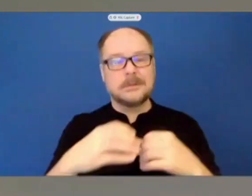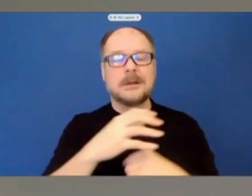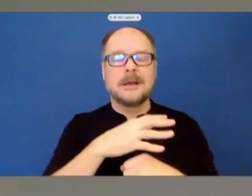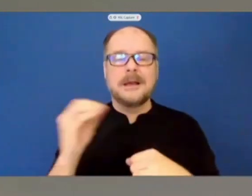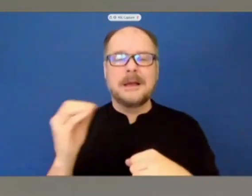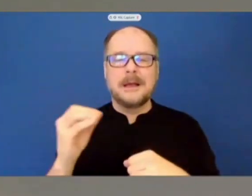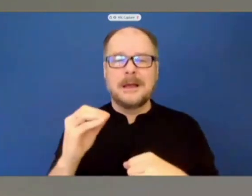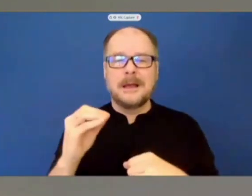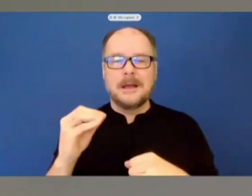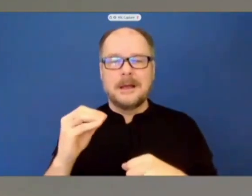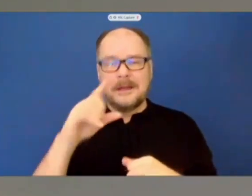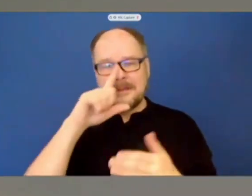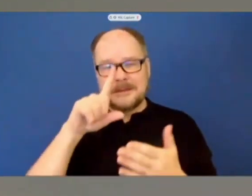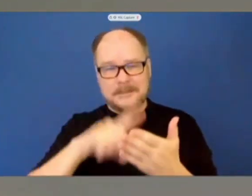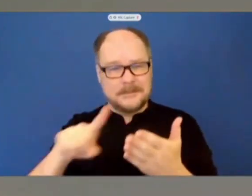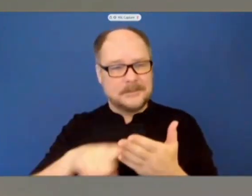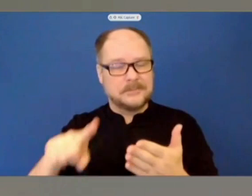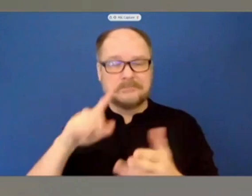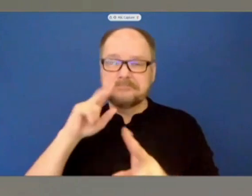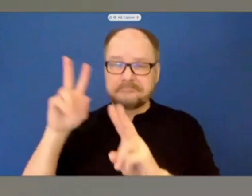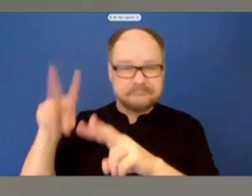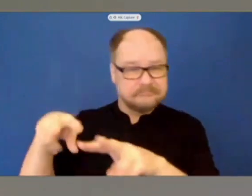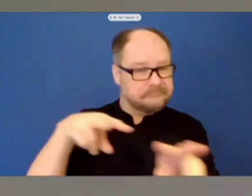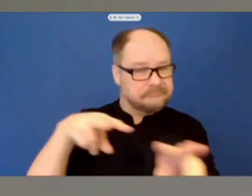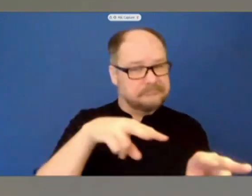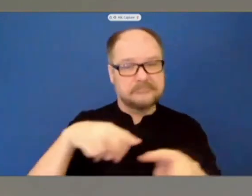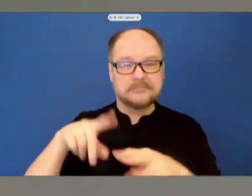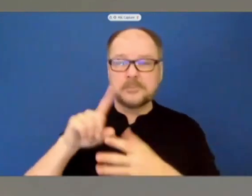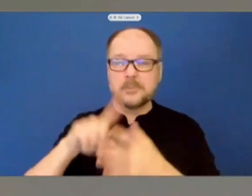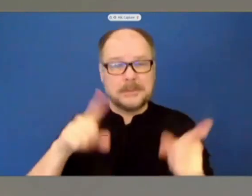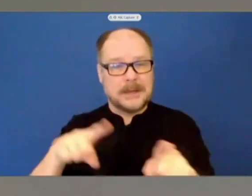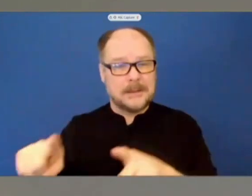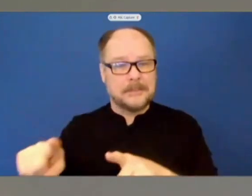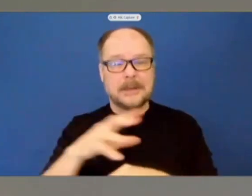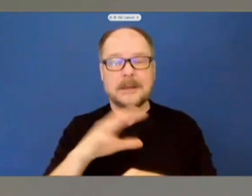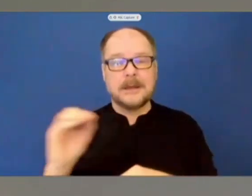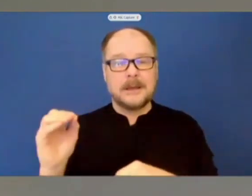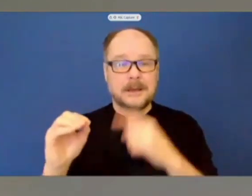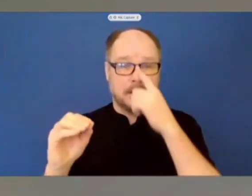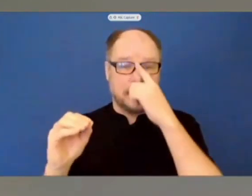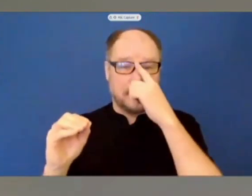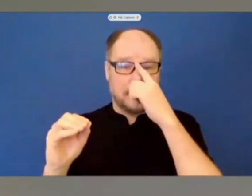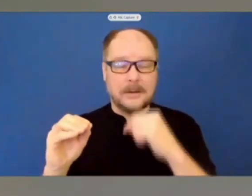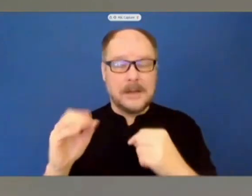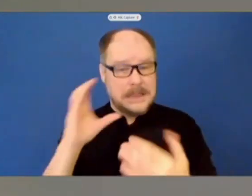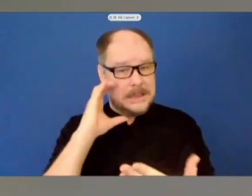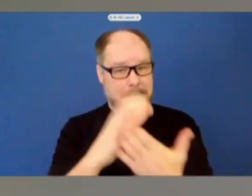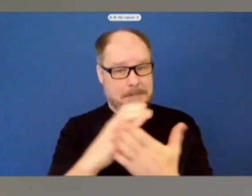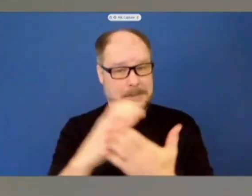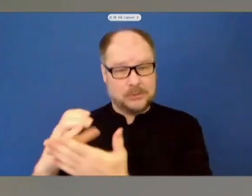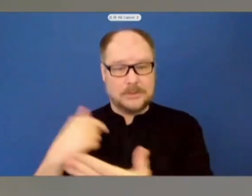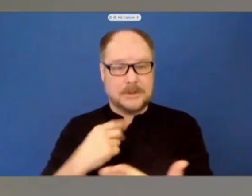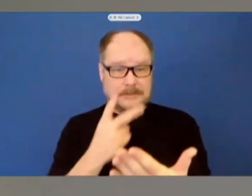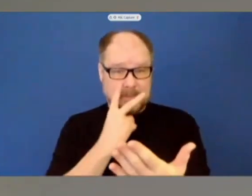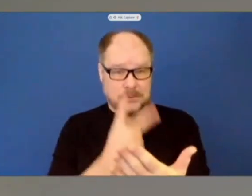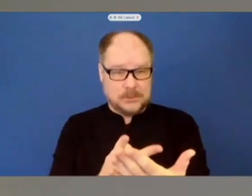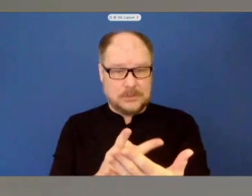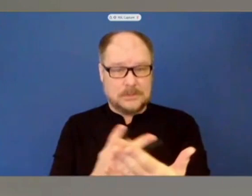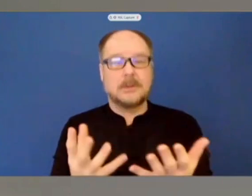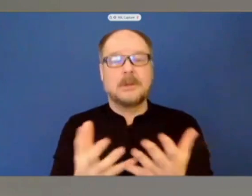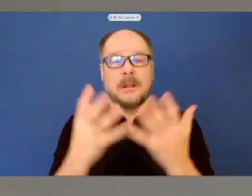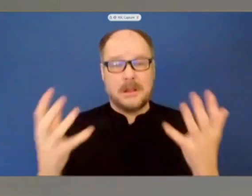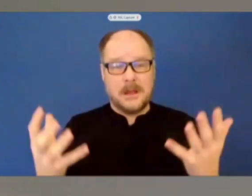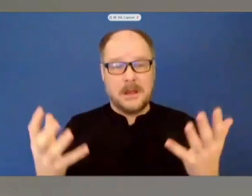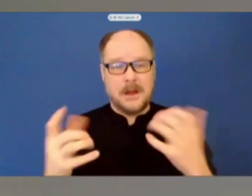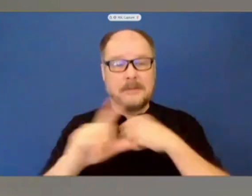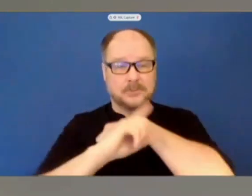been looking at what is going on at the site, and what we've recognized from the pictures that I've seen is a lot of trash, which